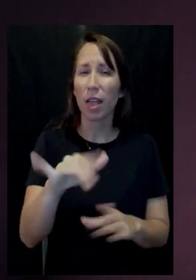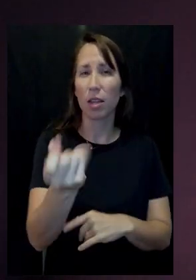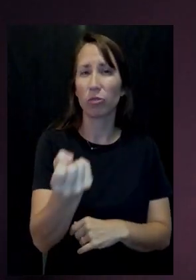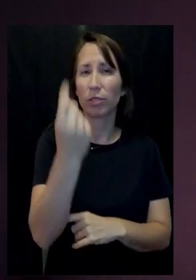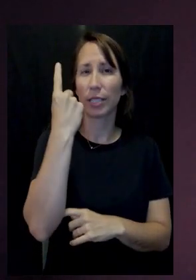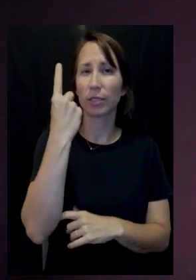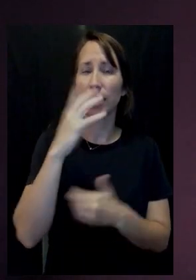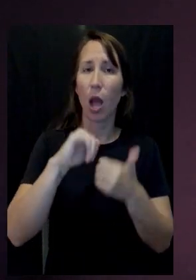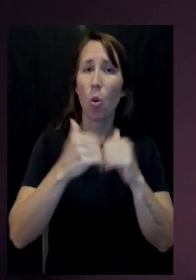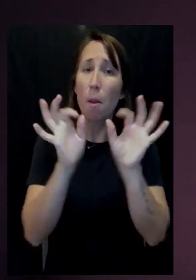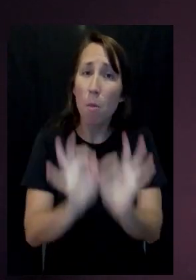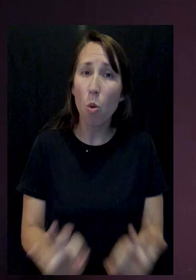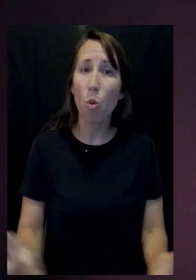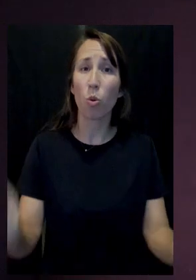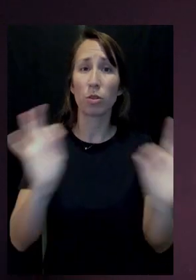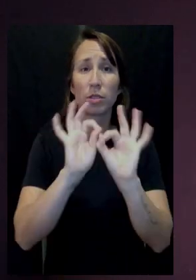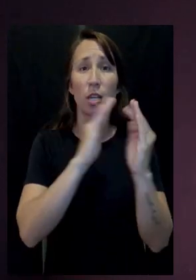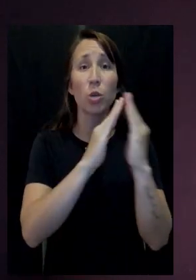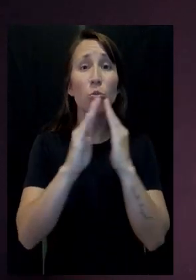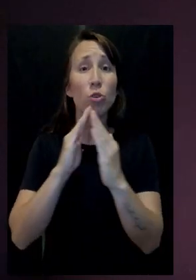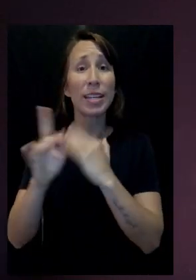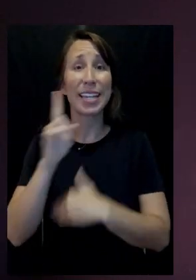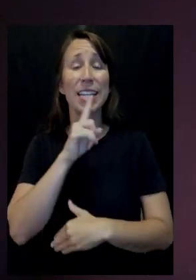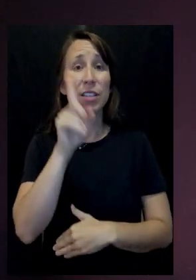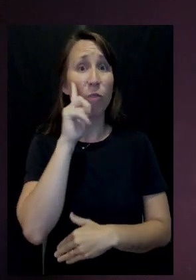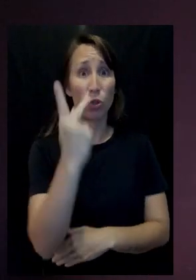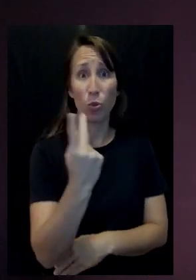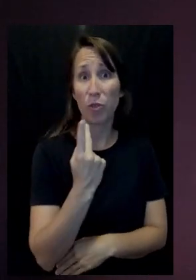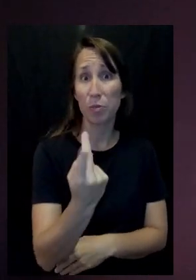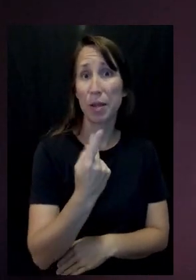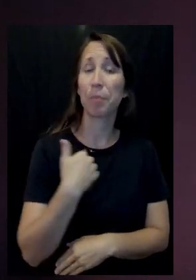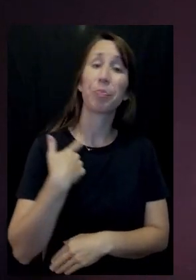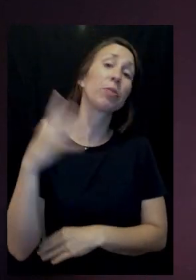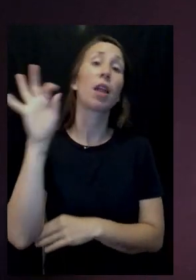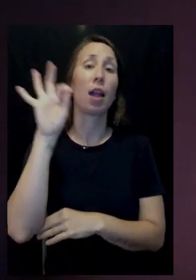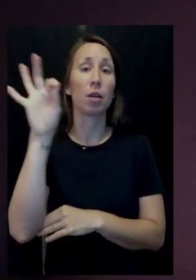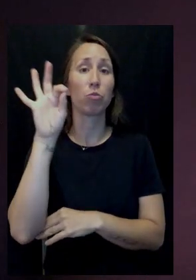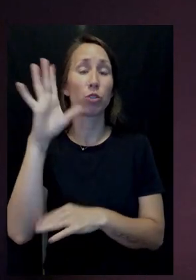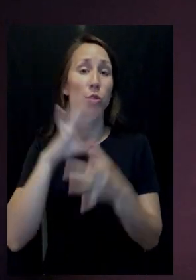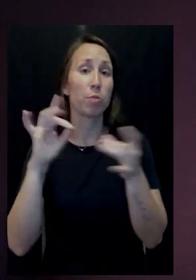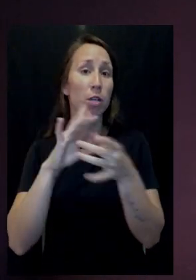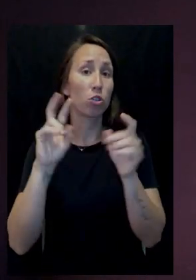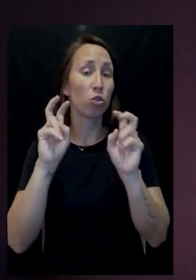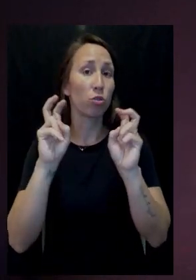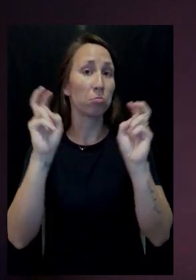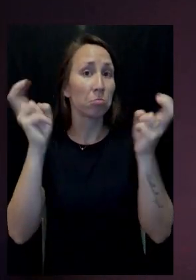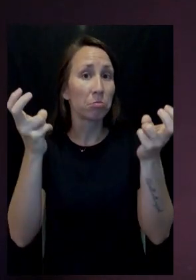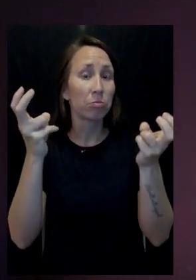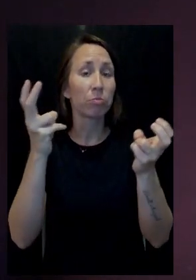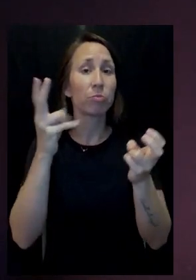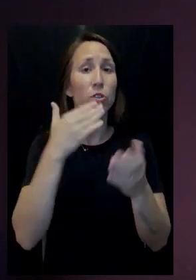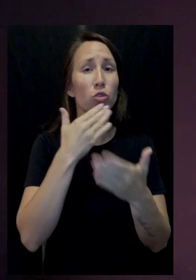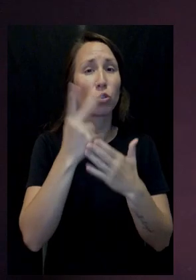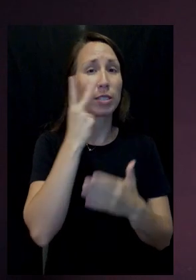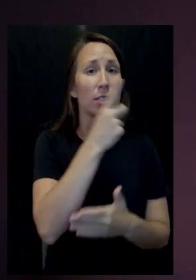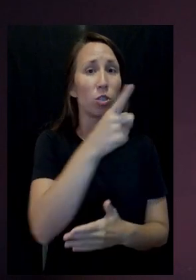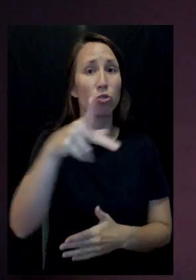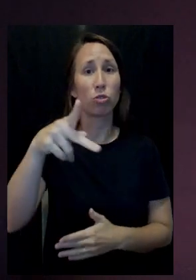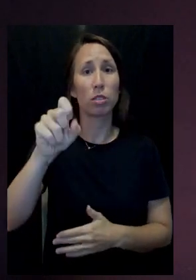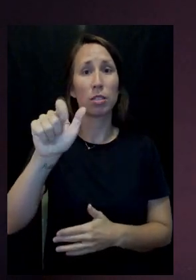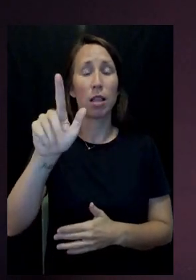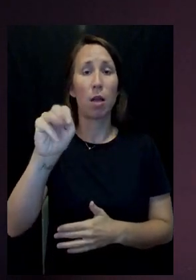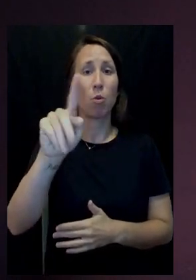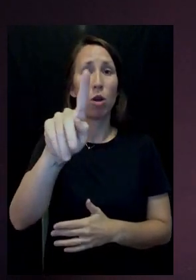how important community is for you and for me. So I preached a message called It's Good to See You. From Psalm 122 and verse 1, it says